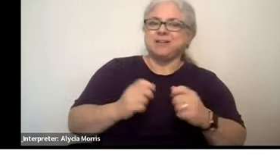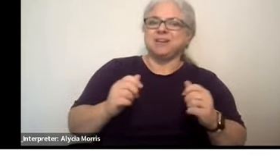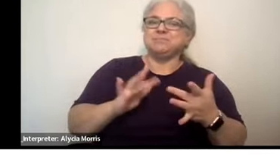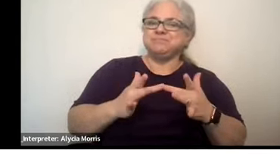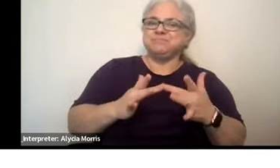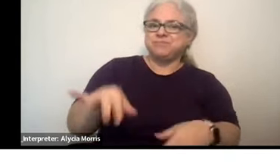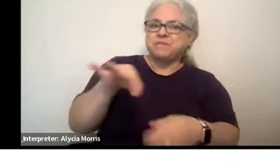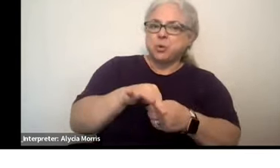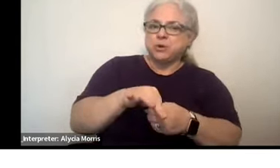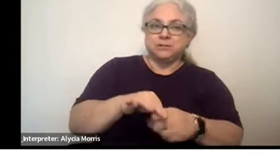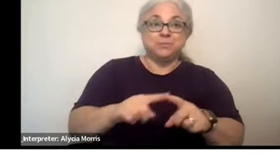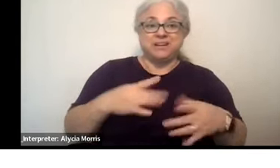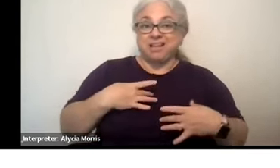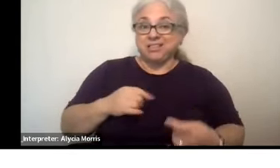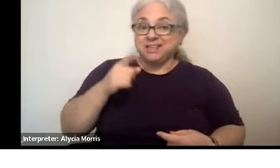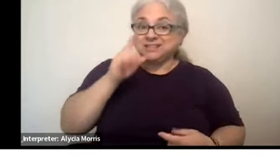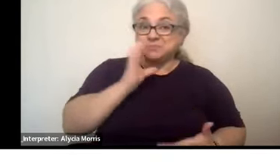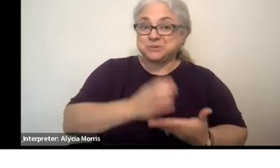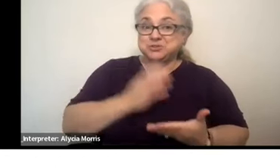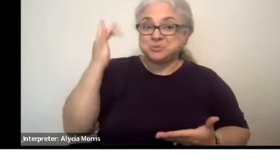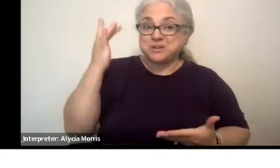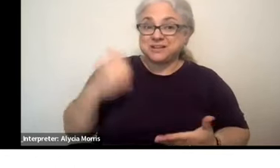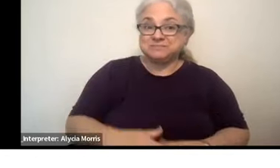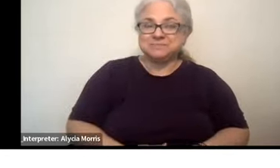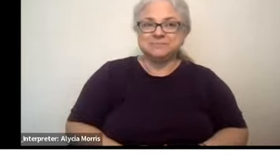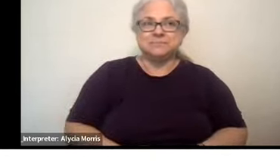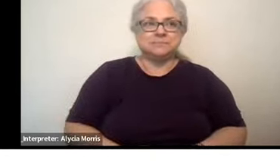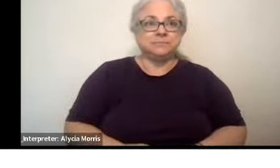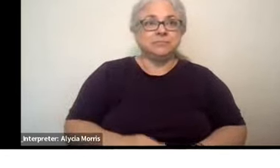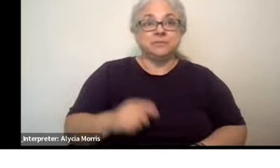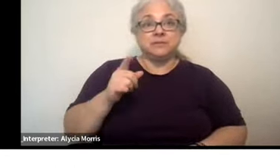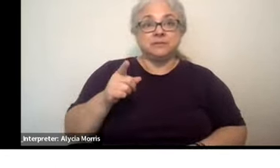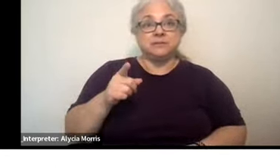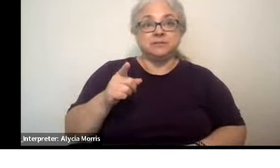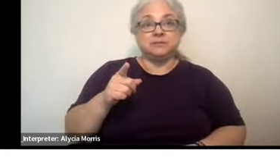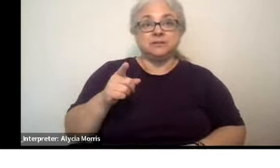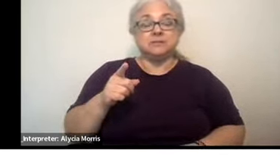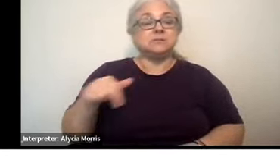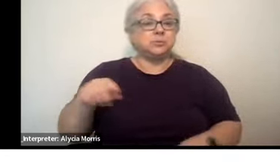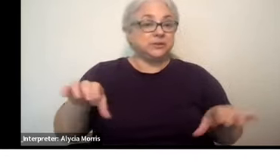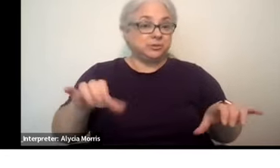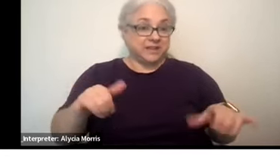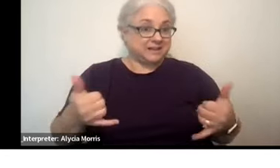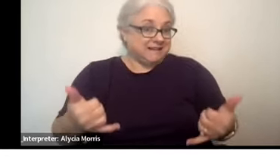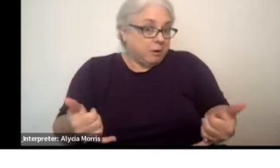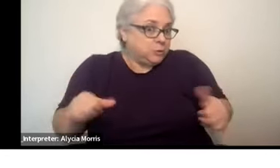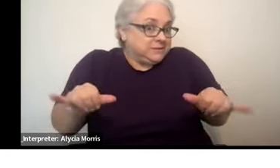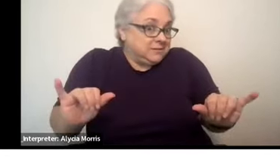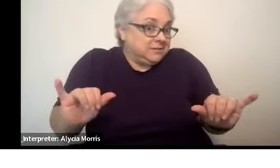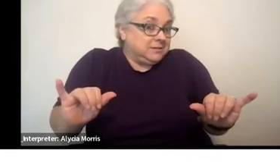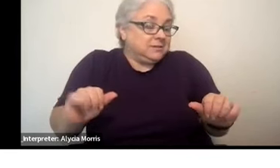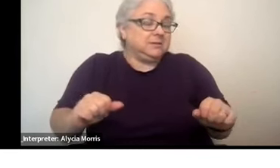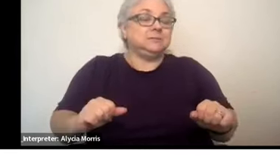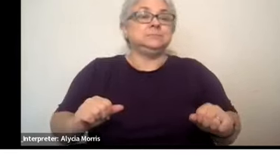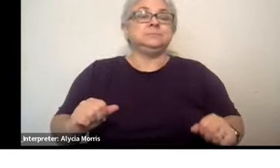picture especially because what you see there is essentially what we do now, even though that at